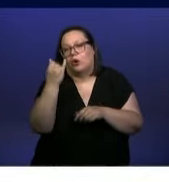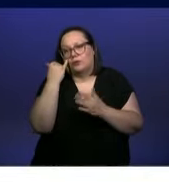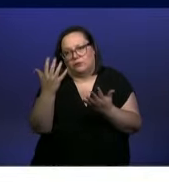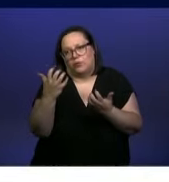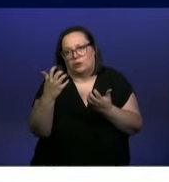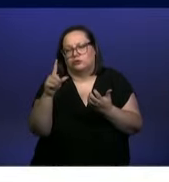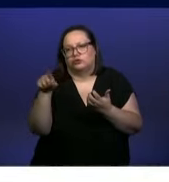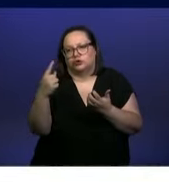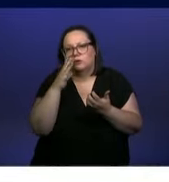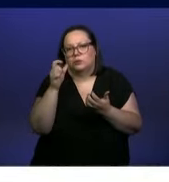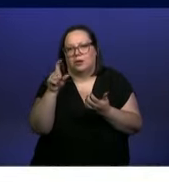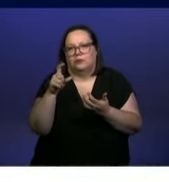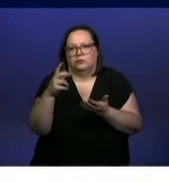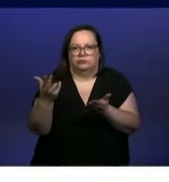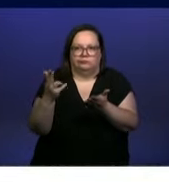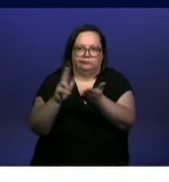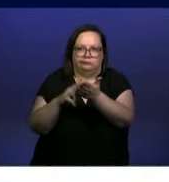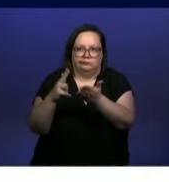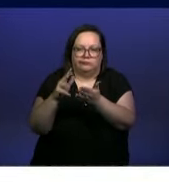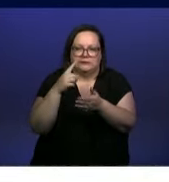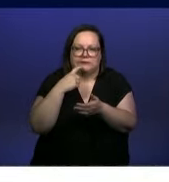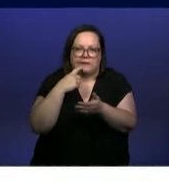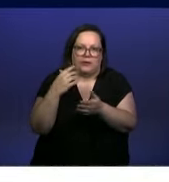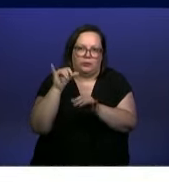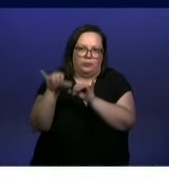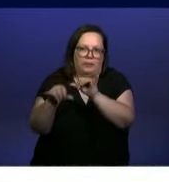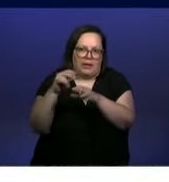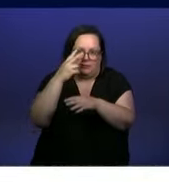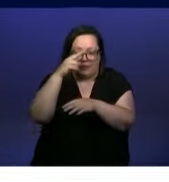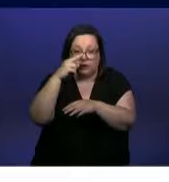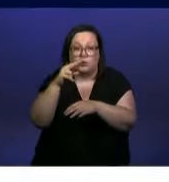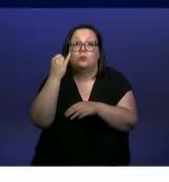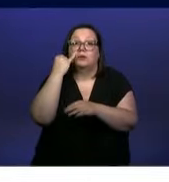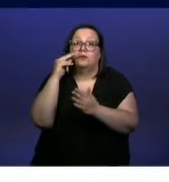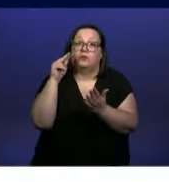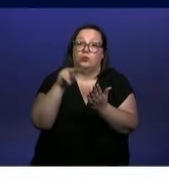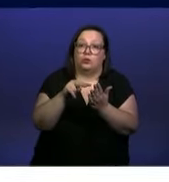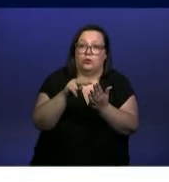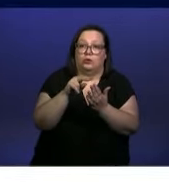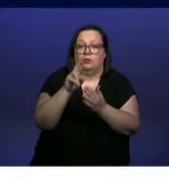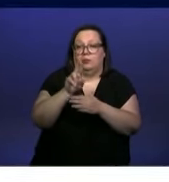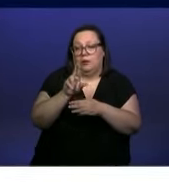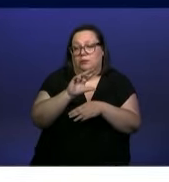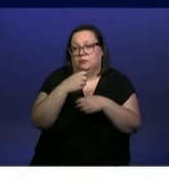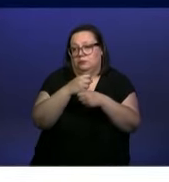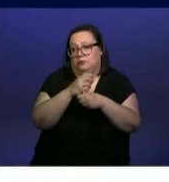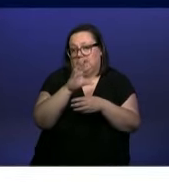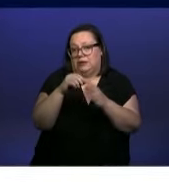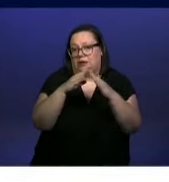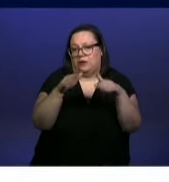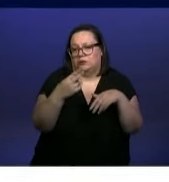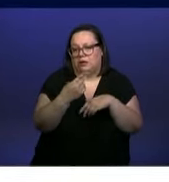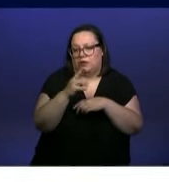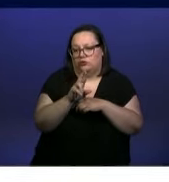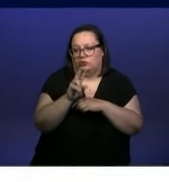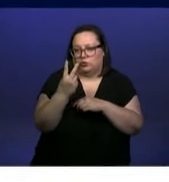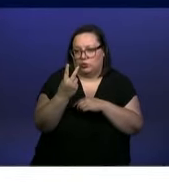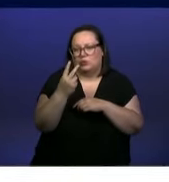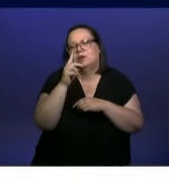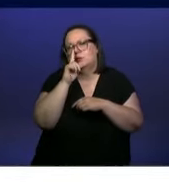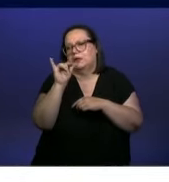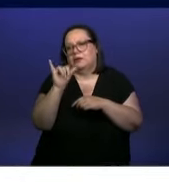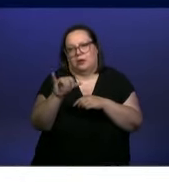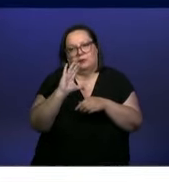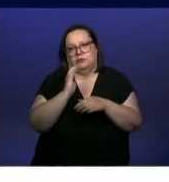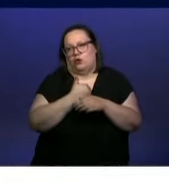is reinstate Remain in Mexico. If you look at what Republicans produced in the House in H.R. 2, that's a recipe for everything, our whole wish